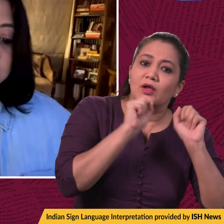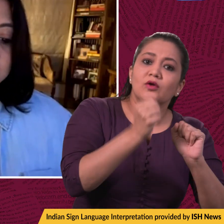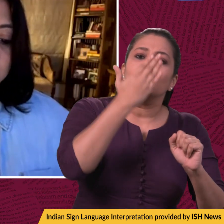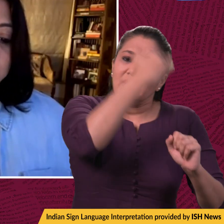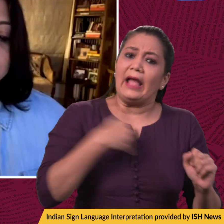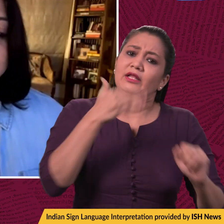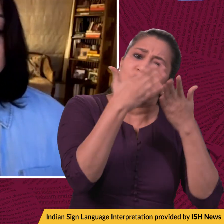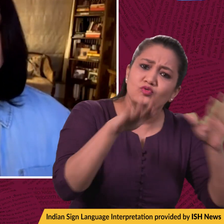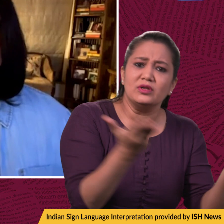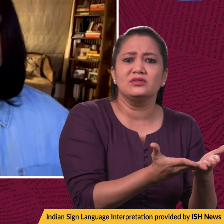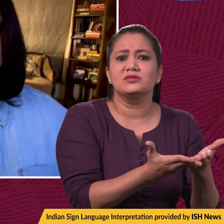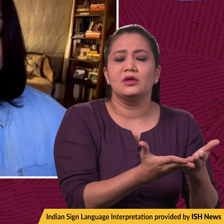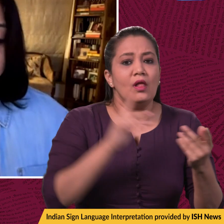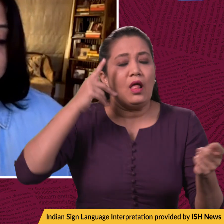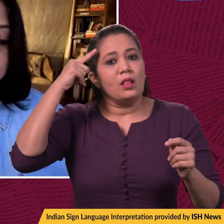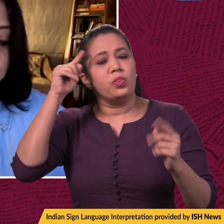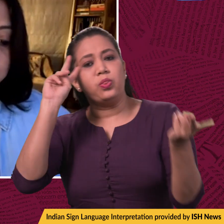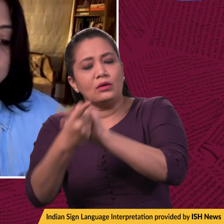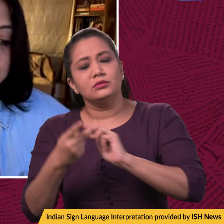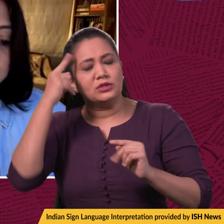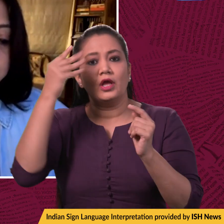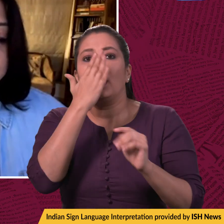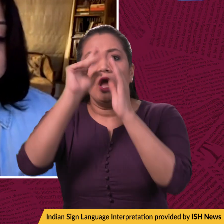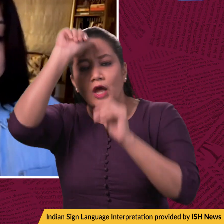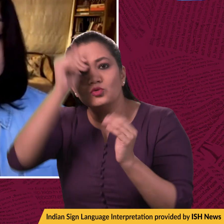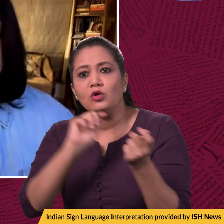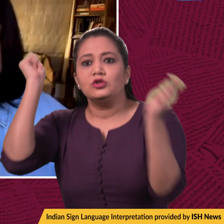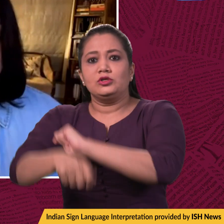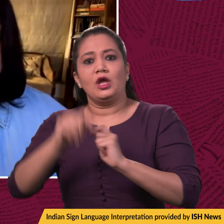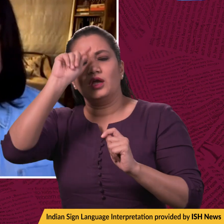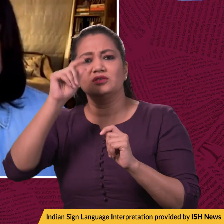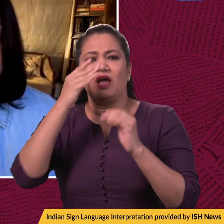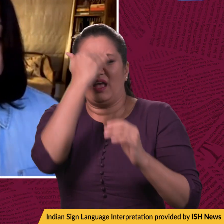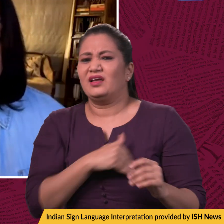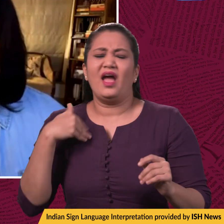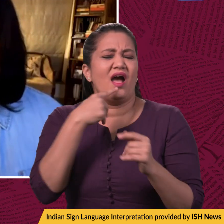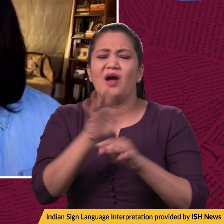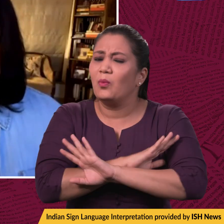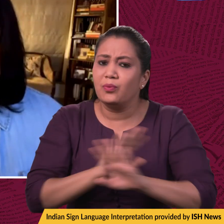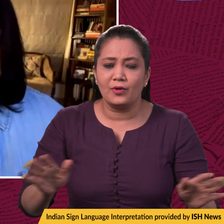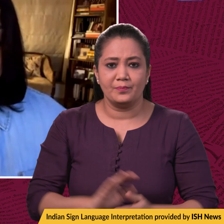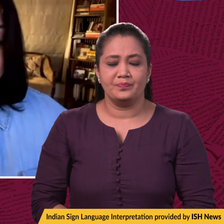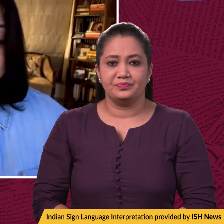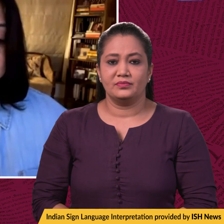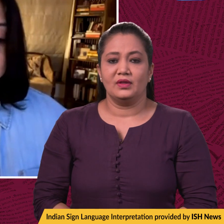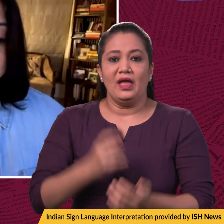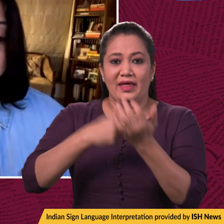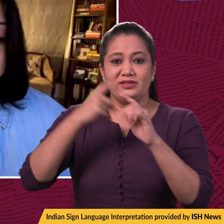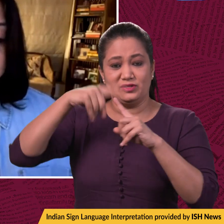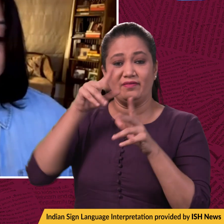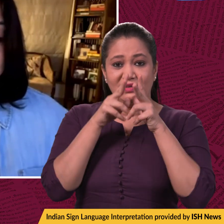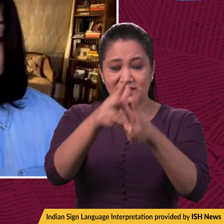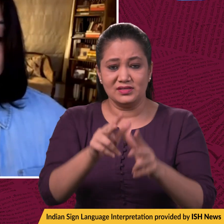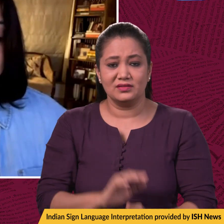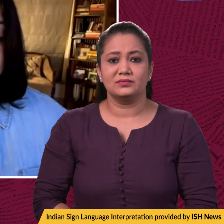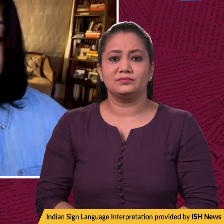students is being circulated as a conversion of Hindu students. The VHP regional president, Rajesh Tiwari, meanwhile made a statement saying